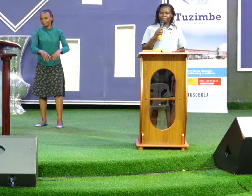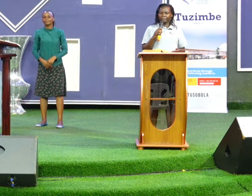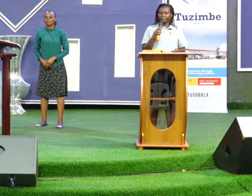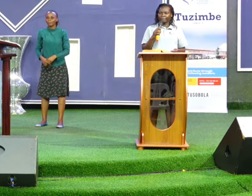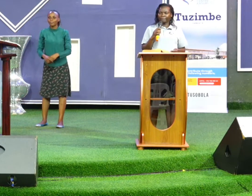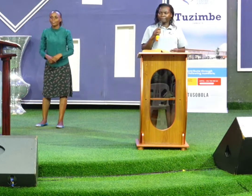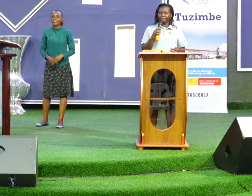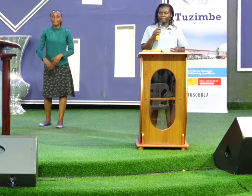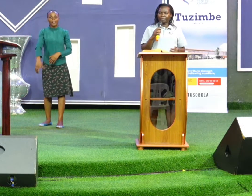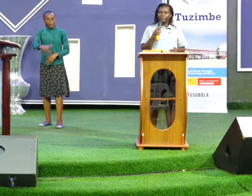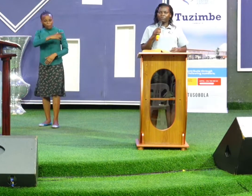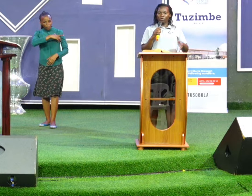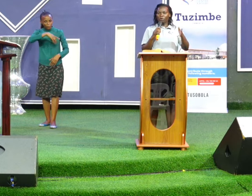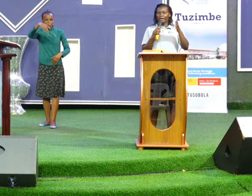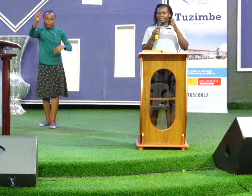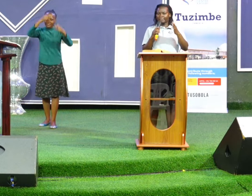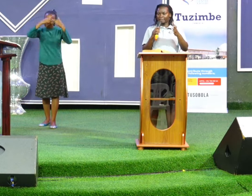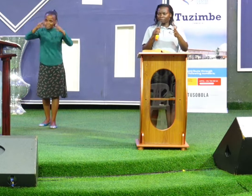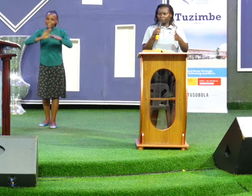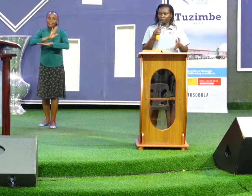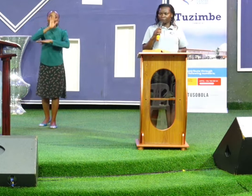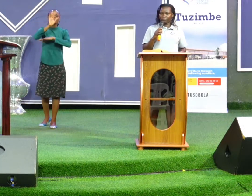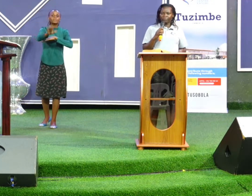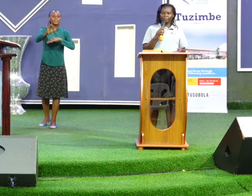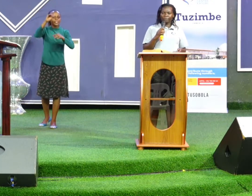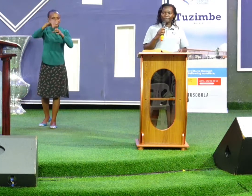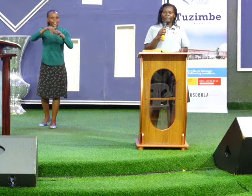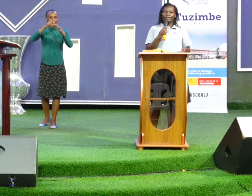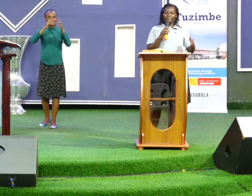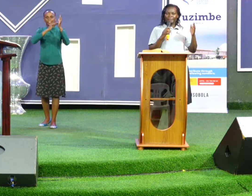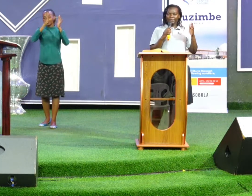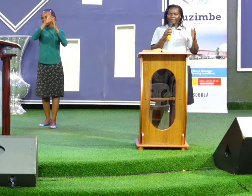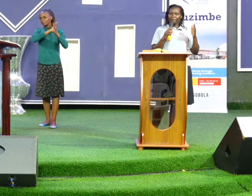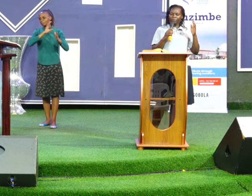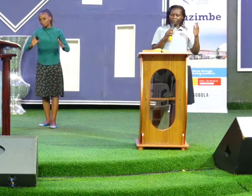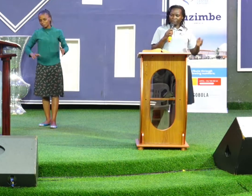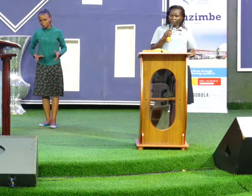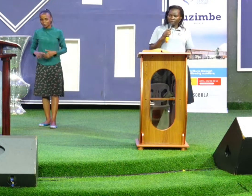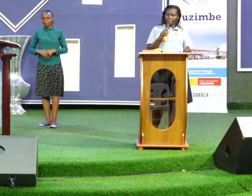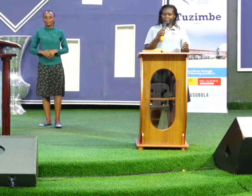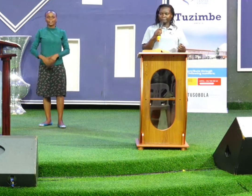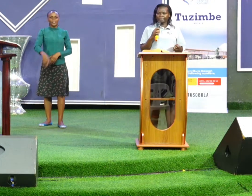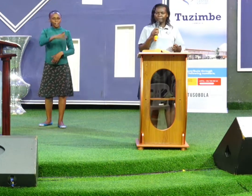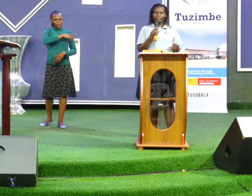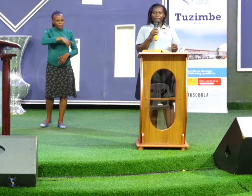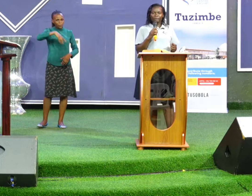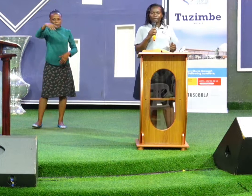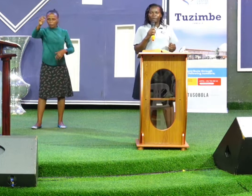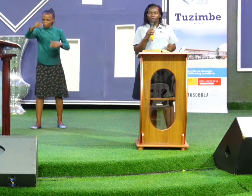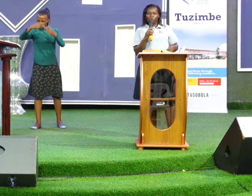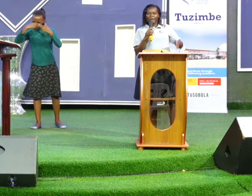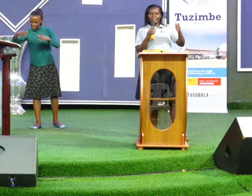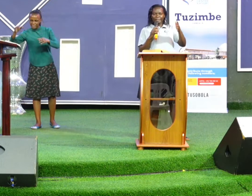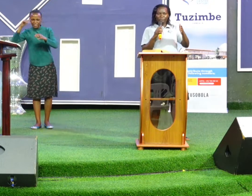nothing. Gendo simbule. Go and settle. Mulinya lya Mukama. In the name of the Lord. Gendo simbule mu bya